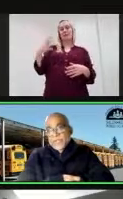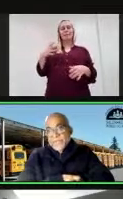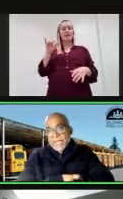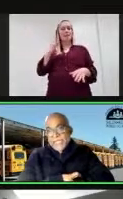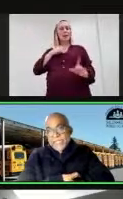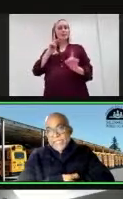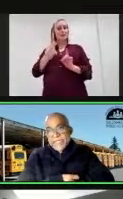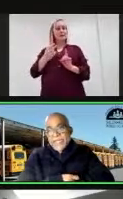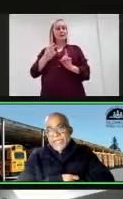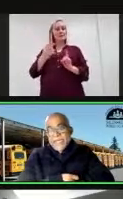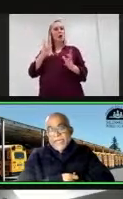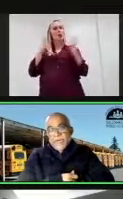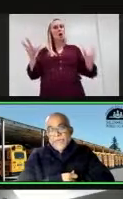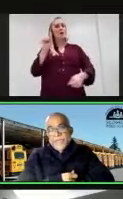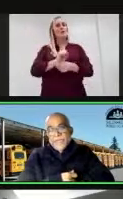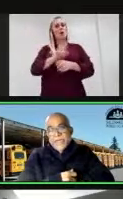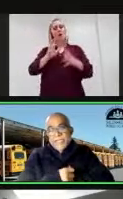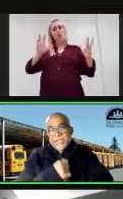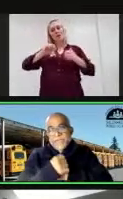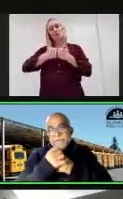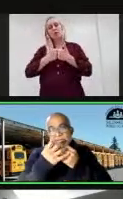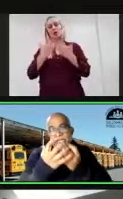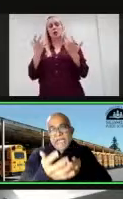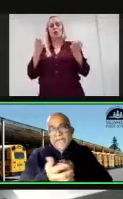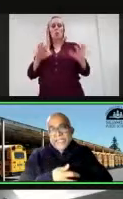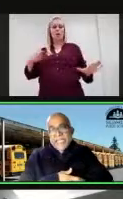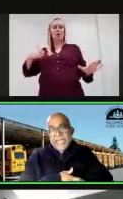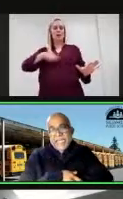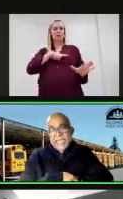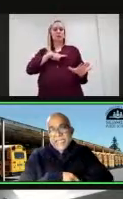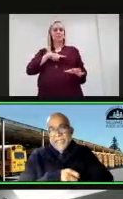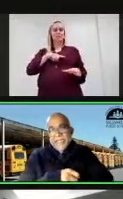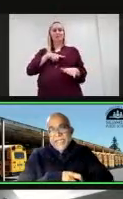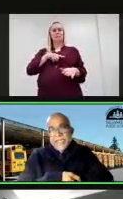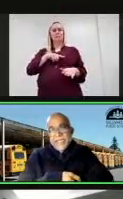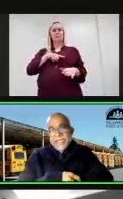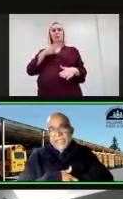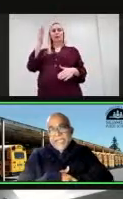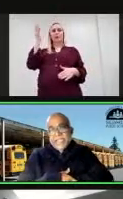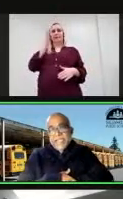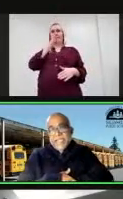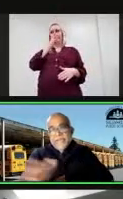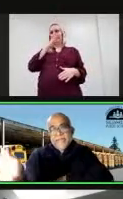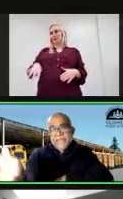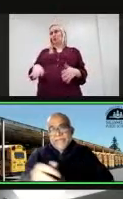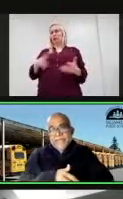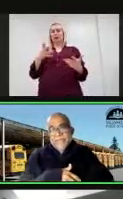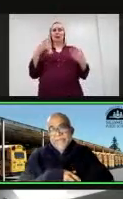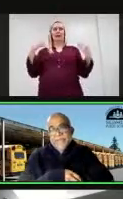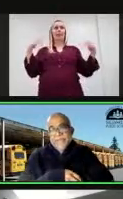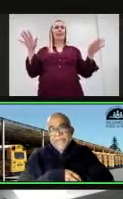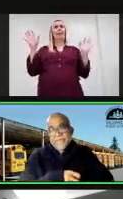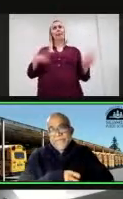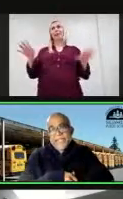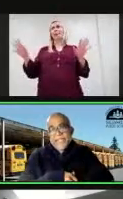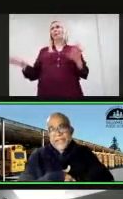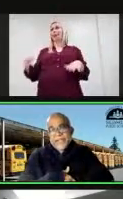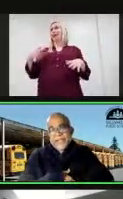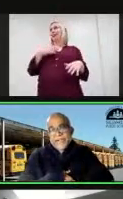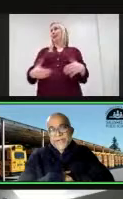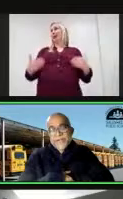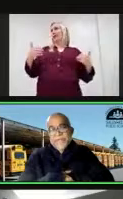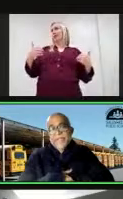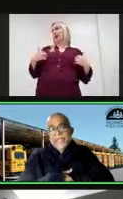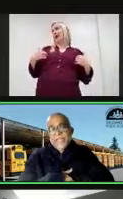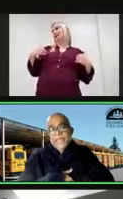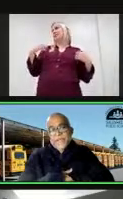of challenges. And I don't want it, us to be very naive in selling it and then say, we wish we had not